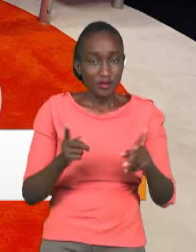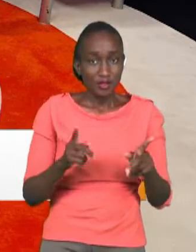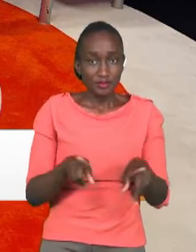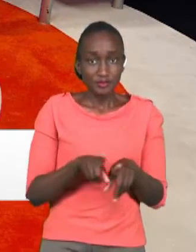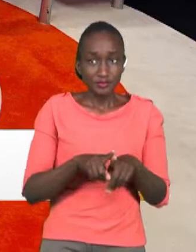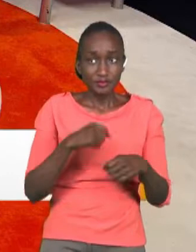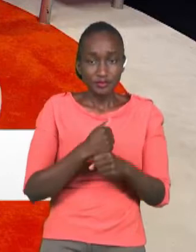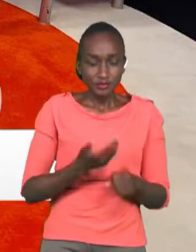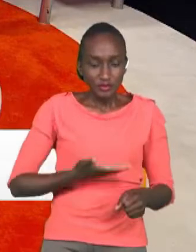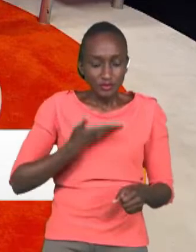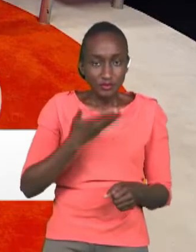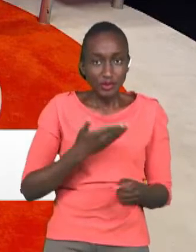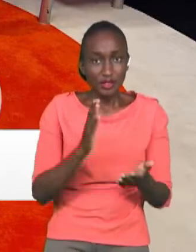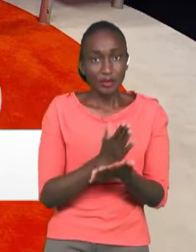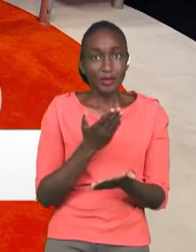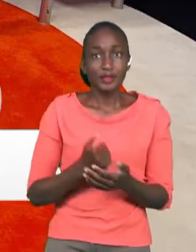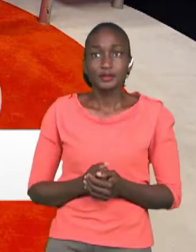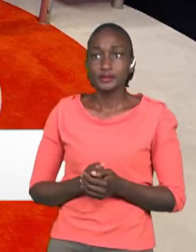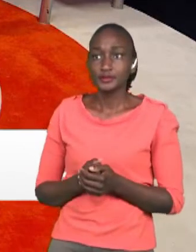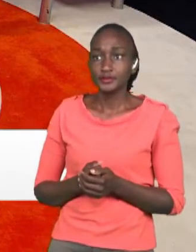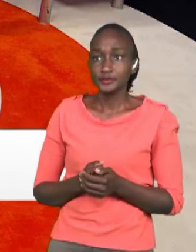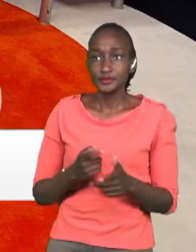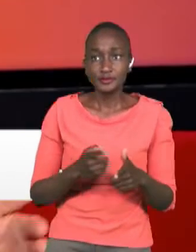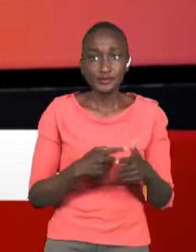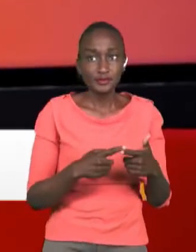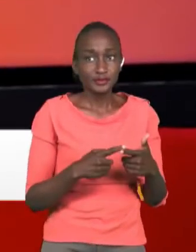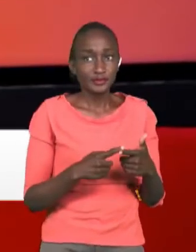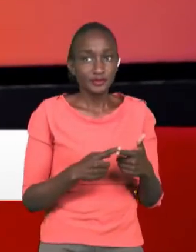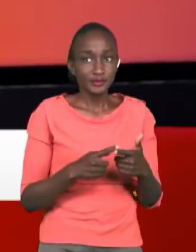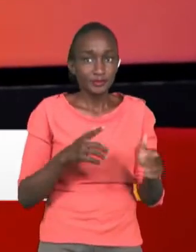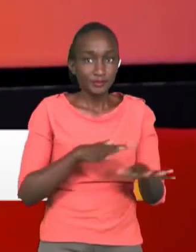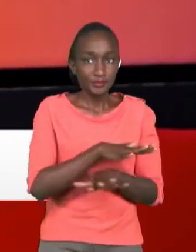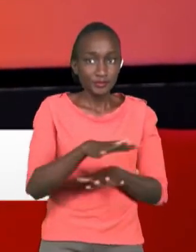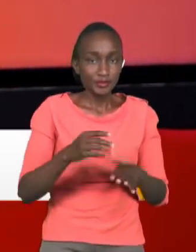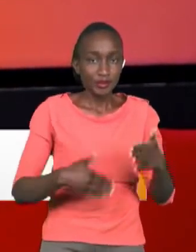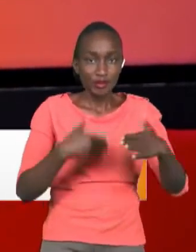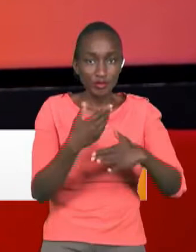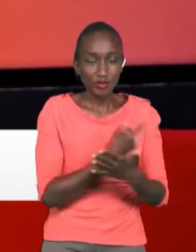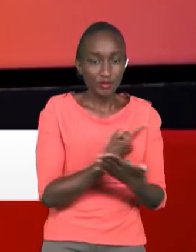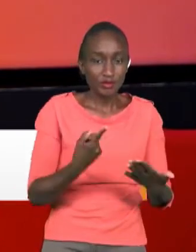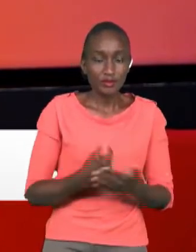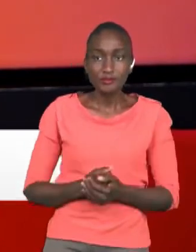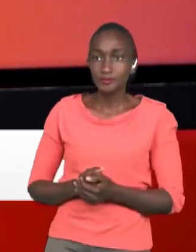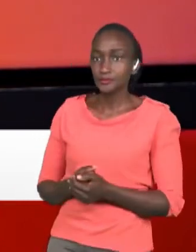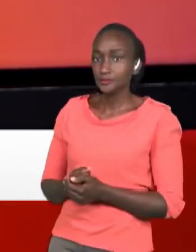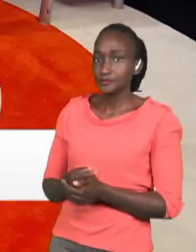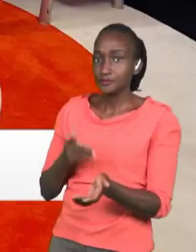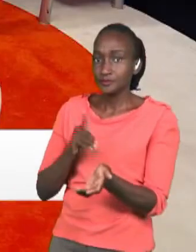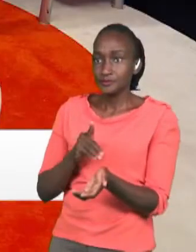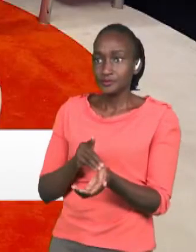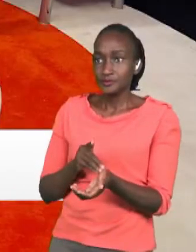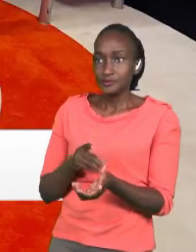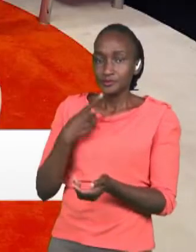do the breathing part of it. And then, you know, spread it out over the week. Dr. Rajinder, you